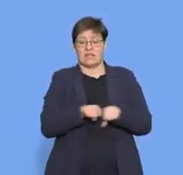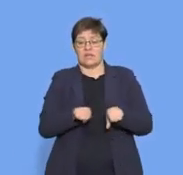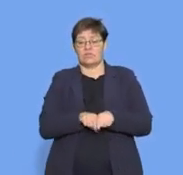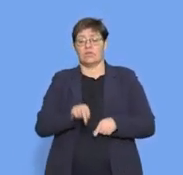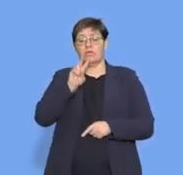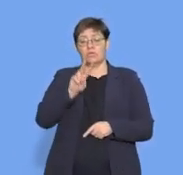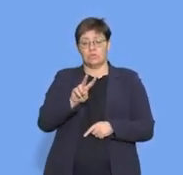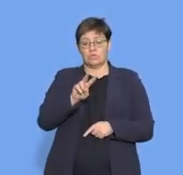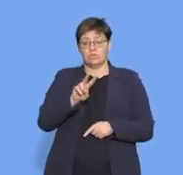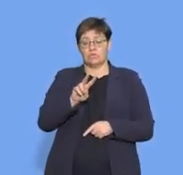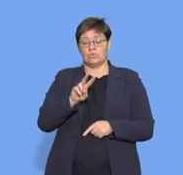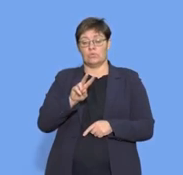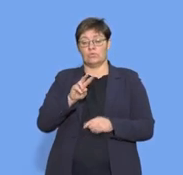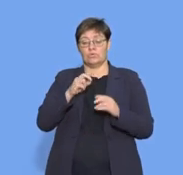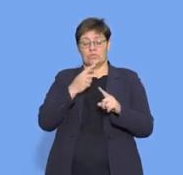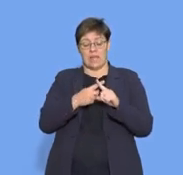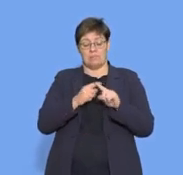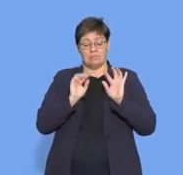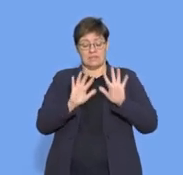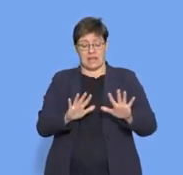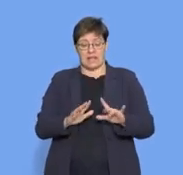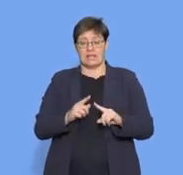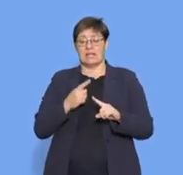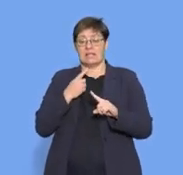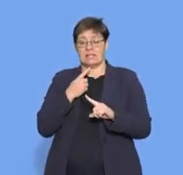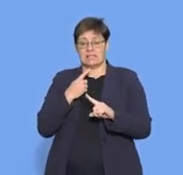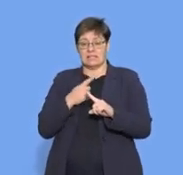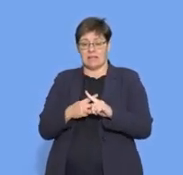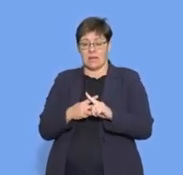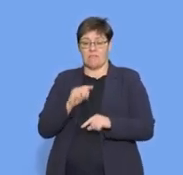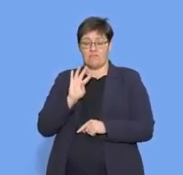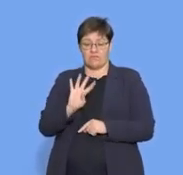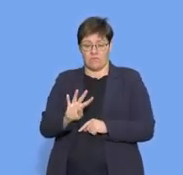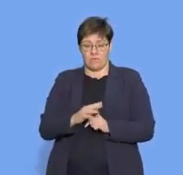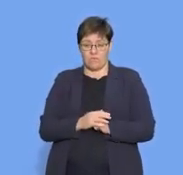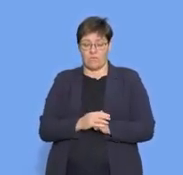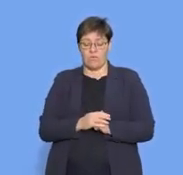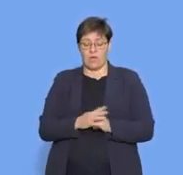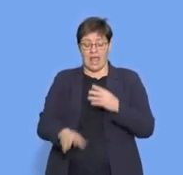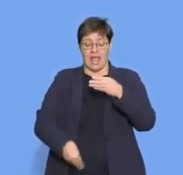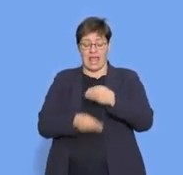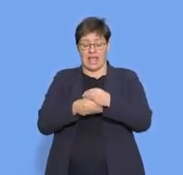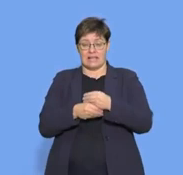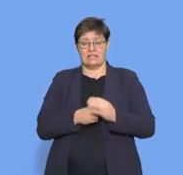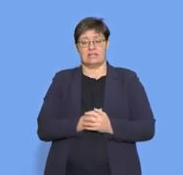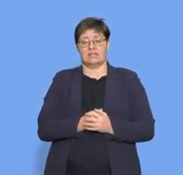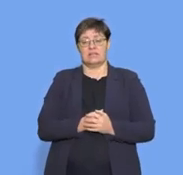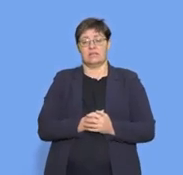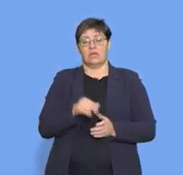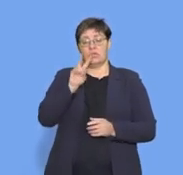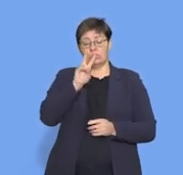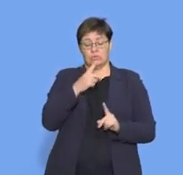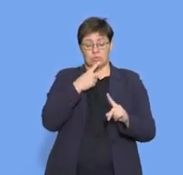will be equal to 2 times the length, which is 10, times the breadth, which is 4,